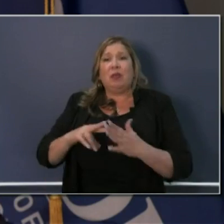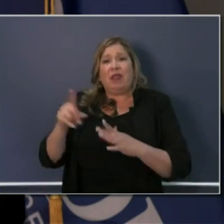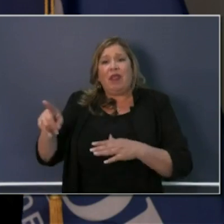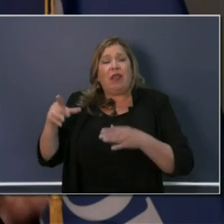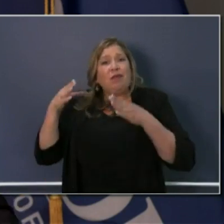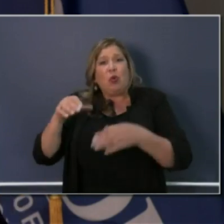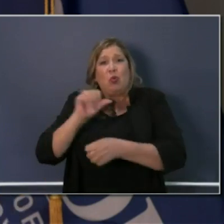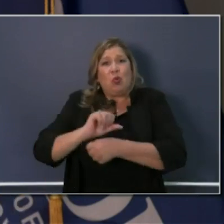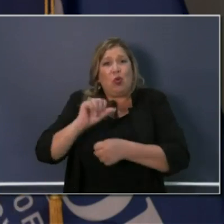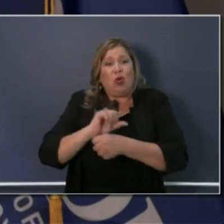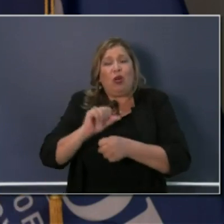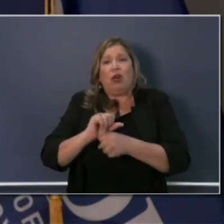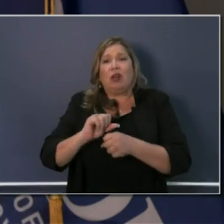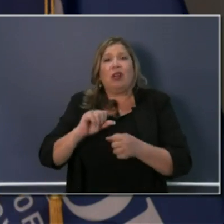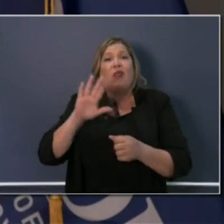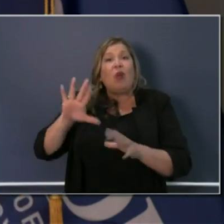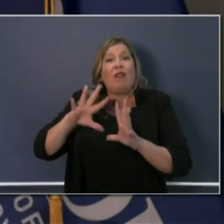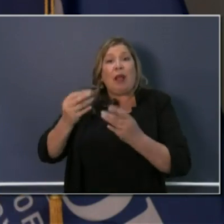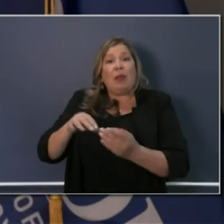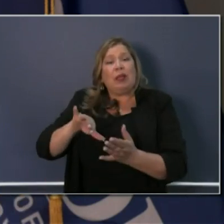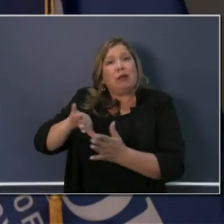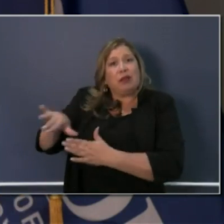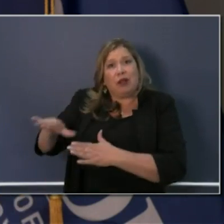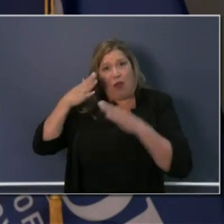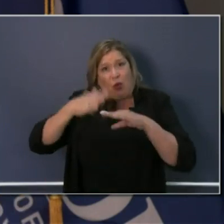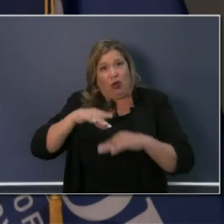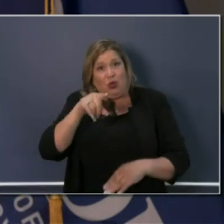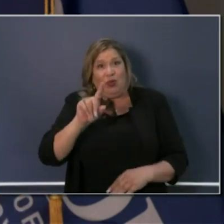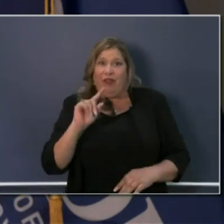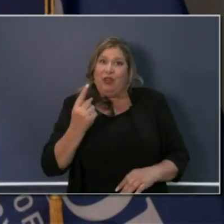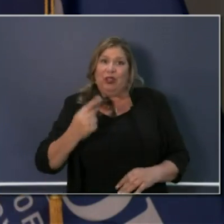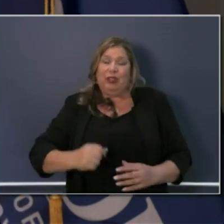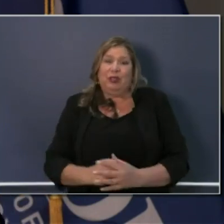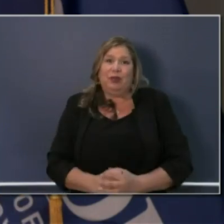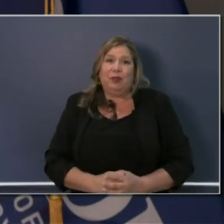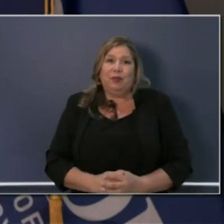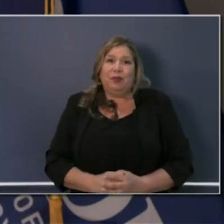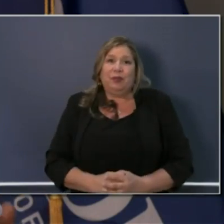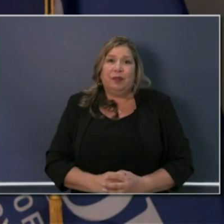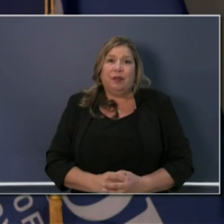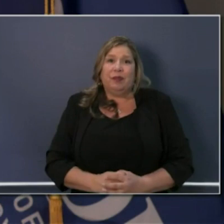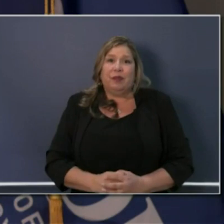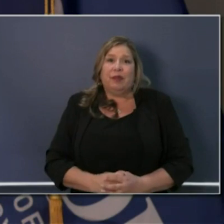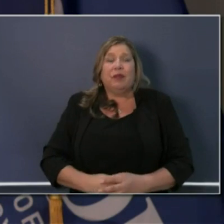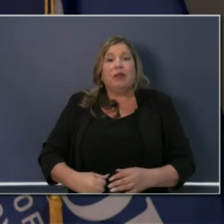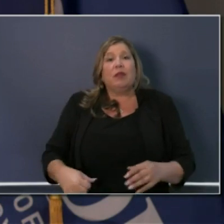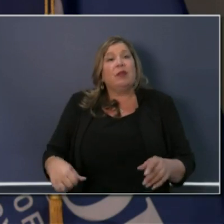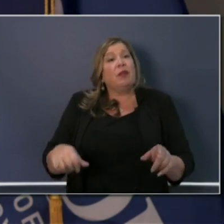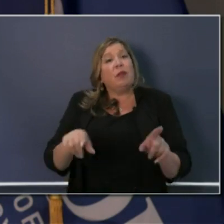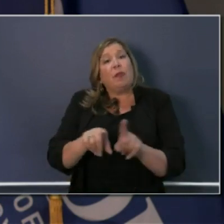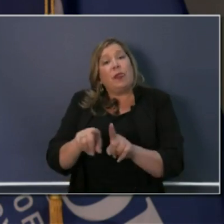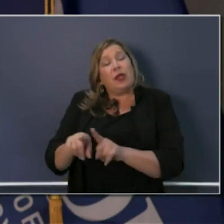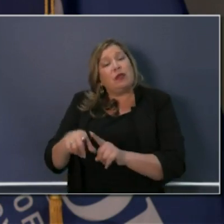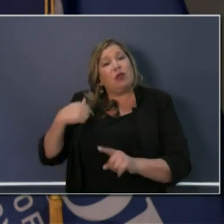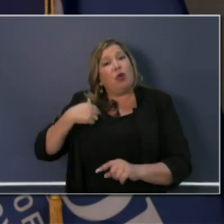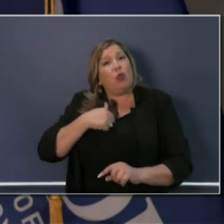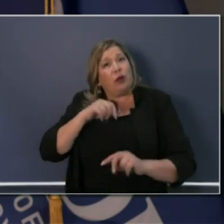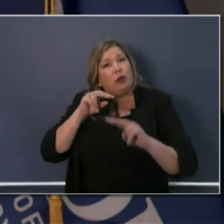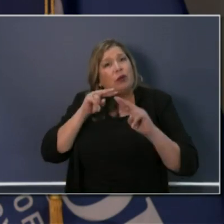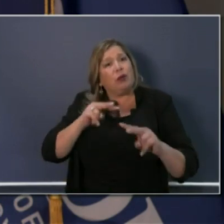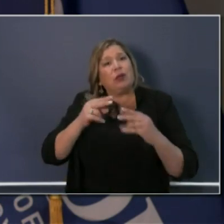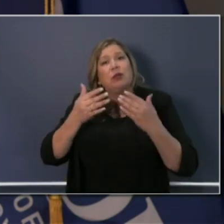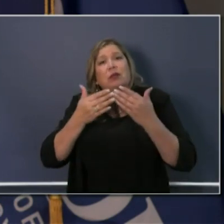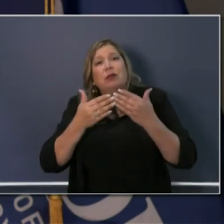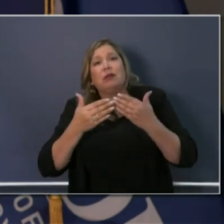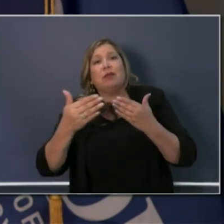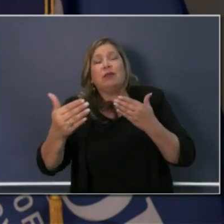and putting you first. I want to just make this point as well. We are looking forward to addressing,